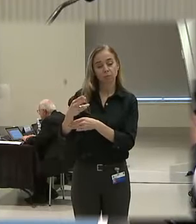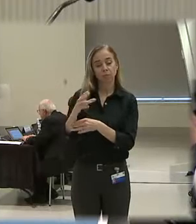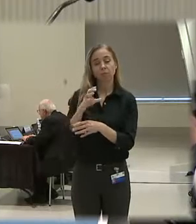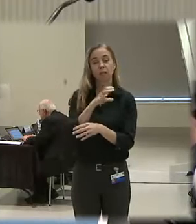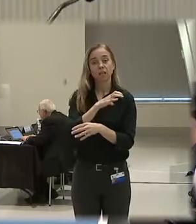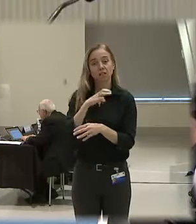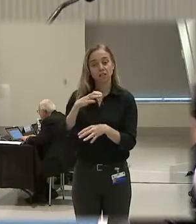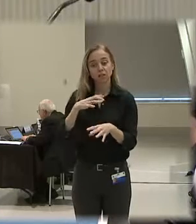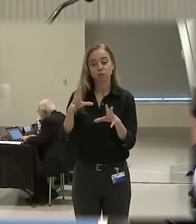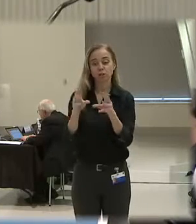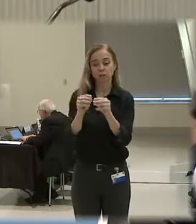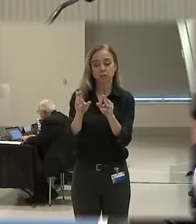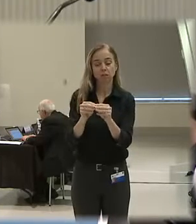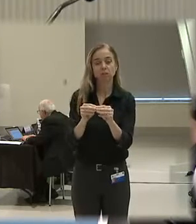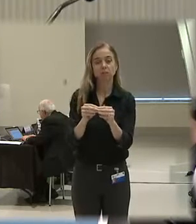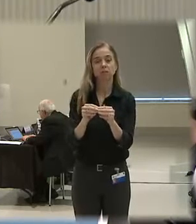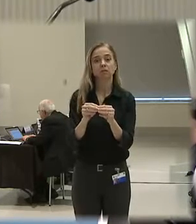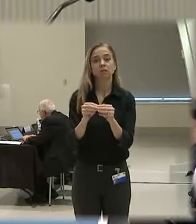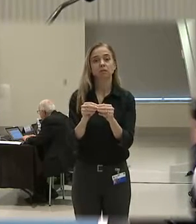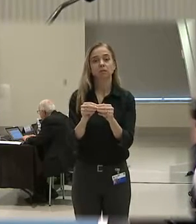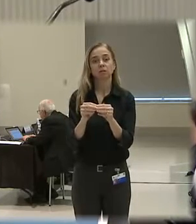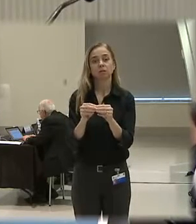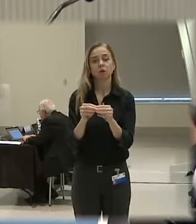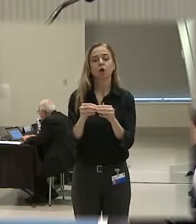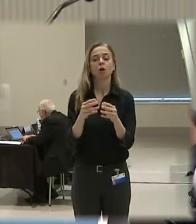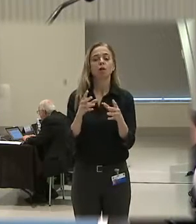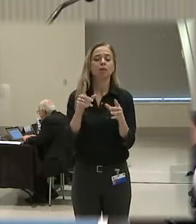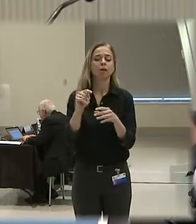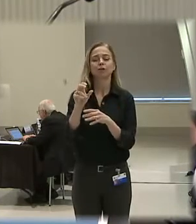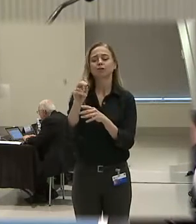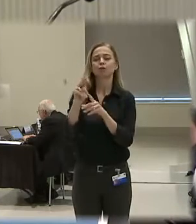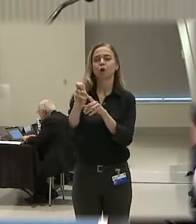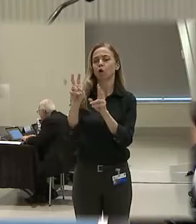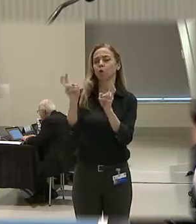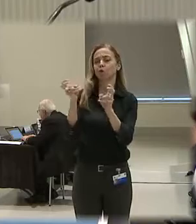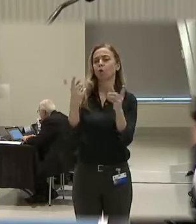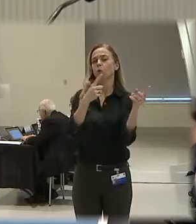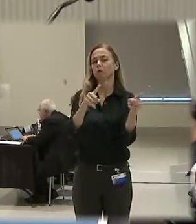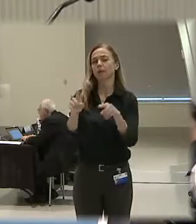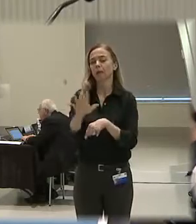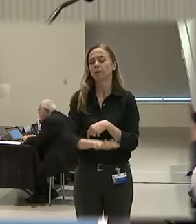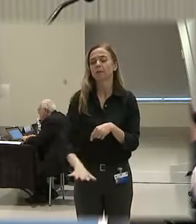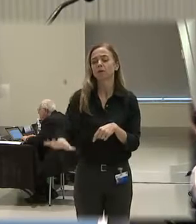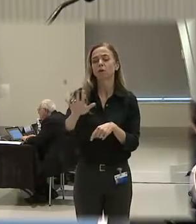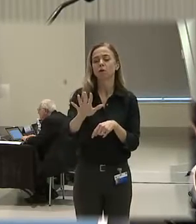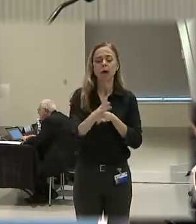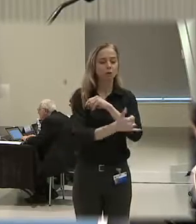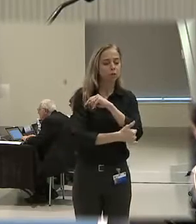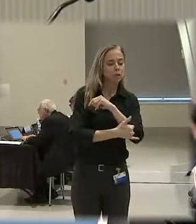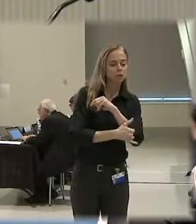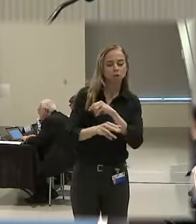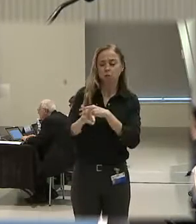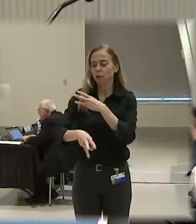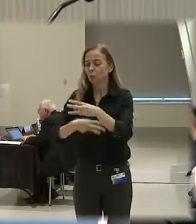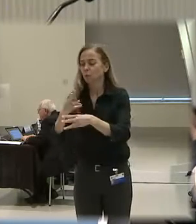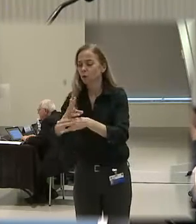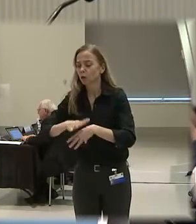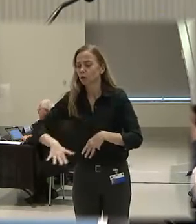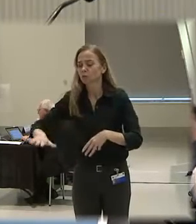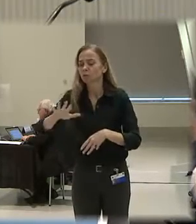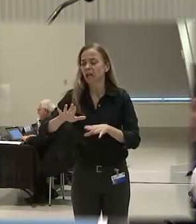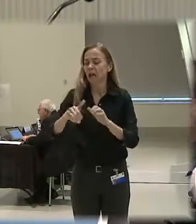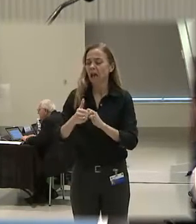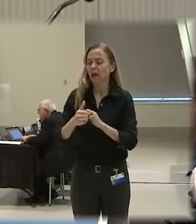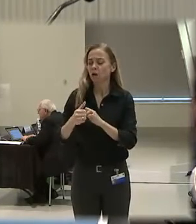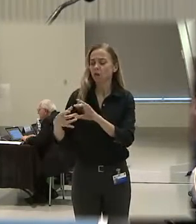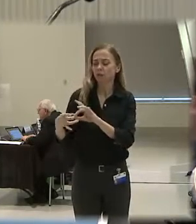conventions, looking at the tone of what was going on around the country and around the world were significant influences as it relates